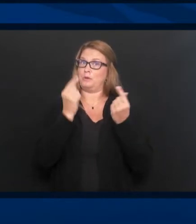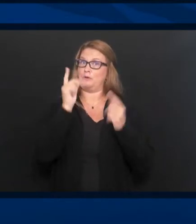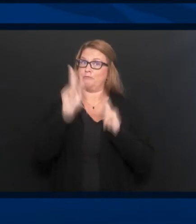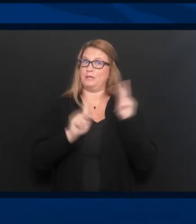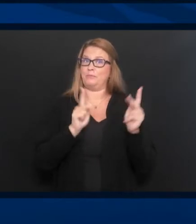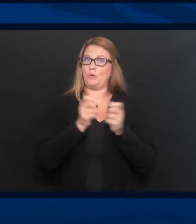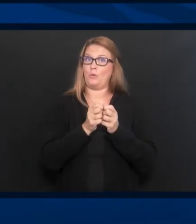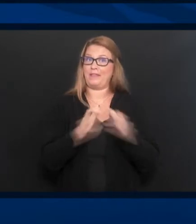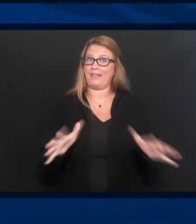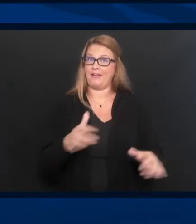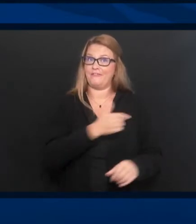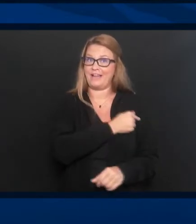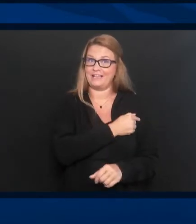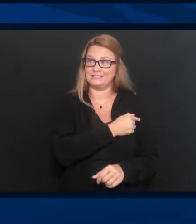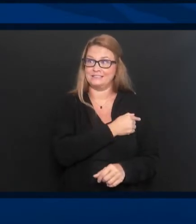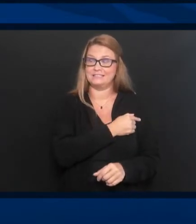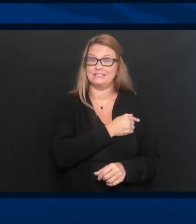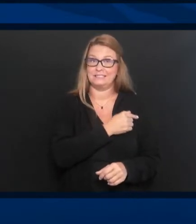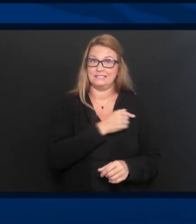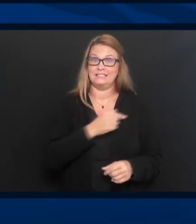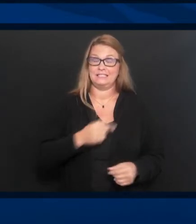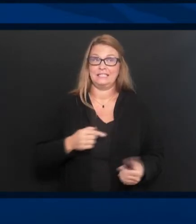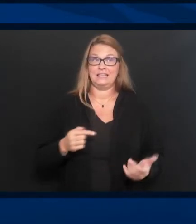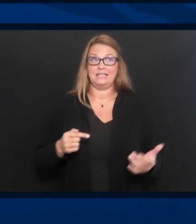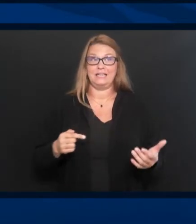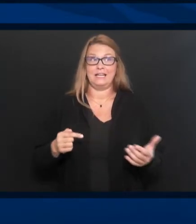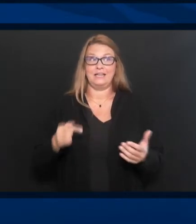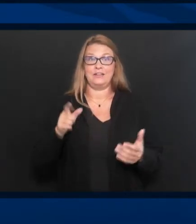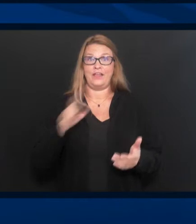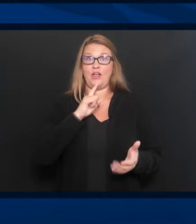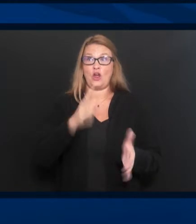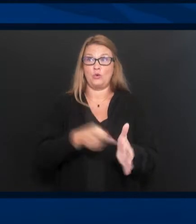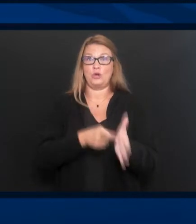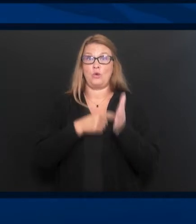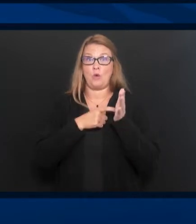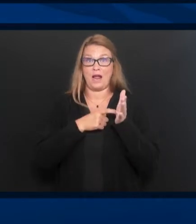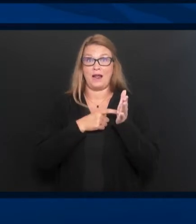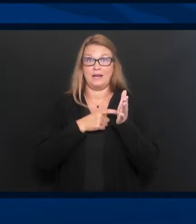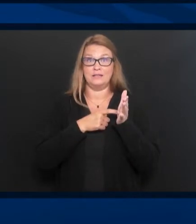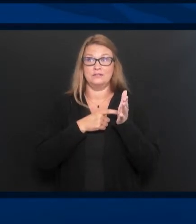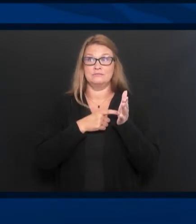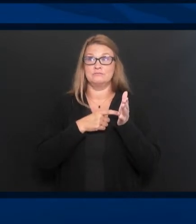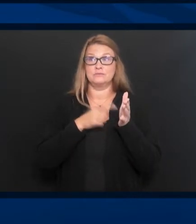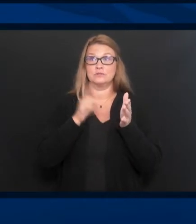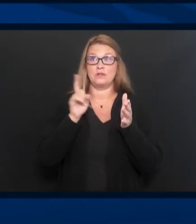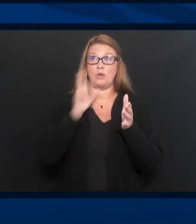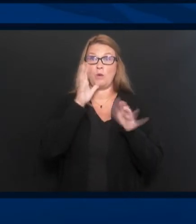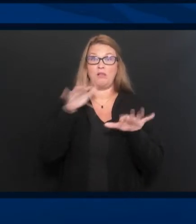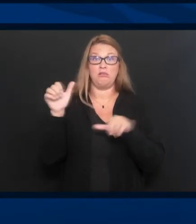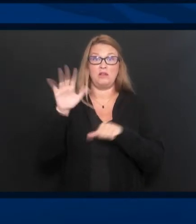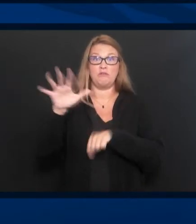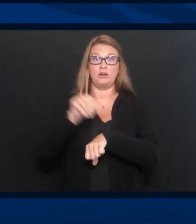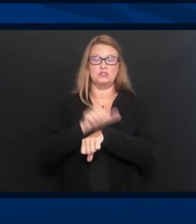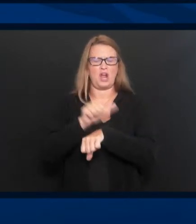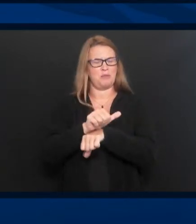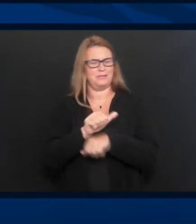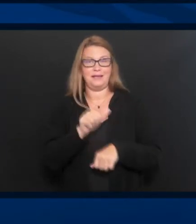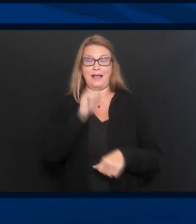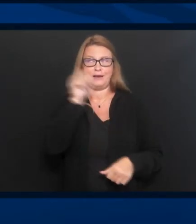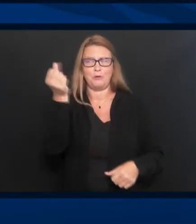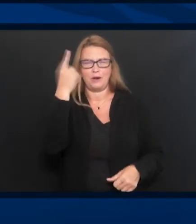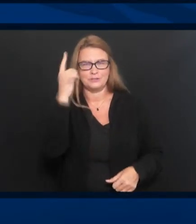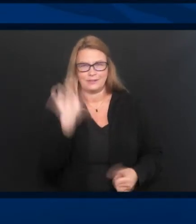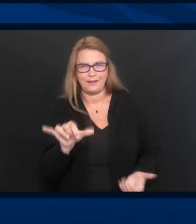an even vocal group that says if they're required, they're going to walk out of their jobs. I don't get it,